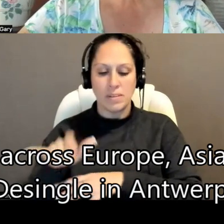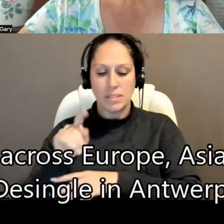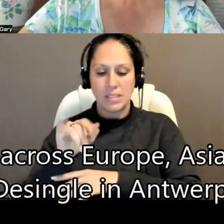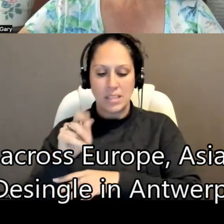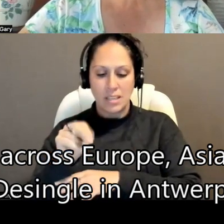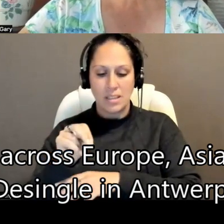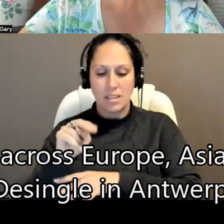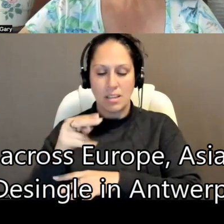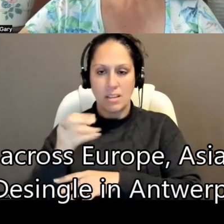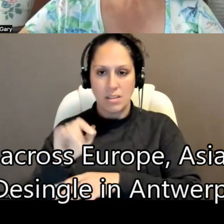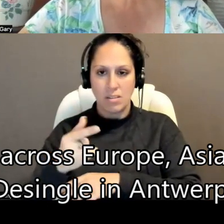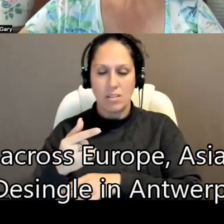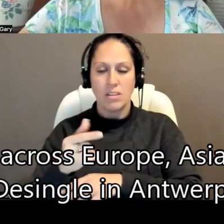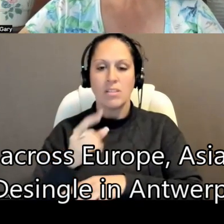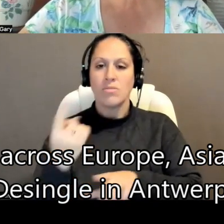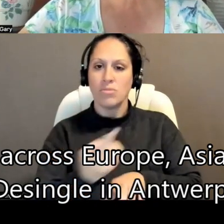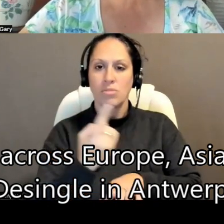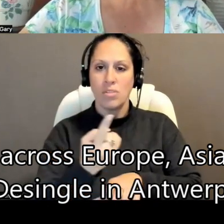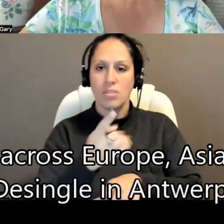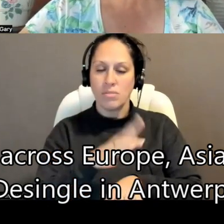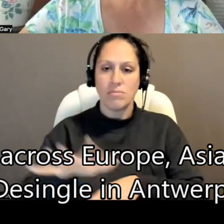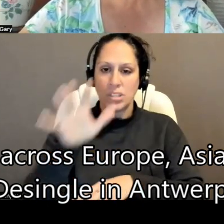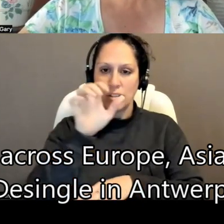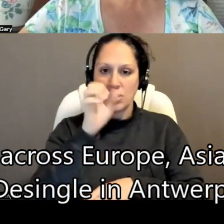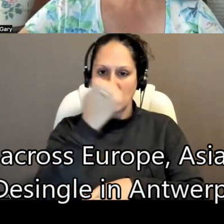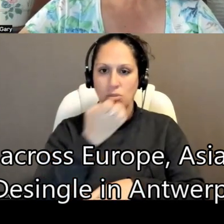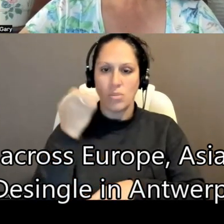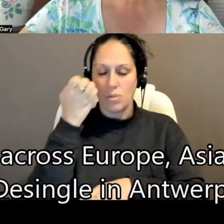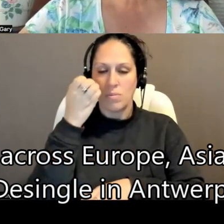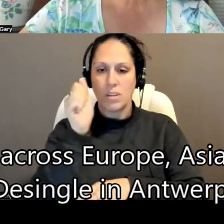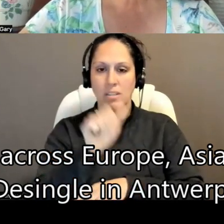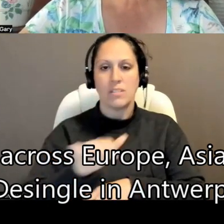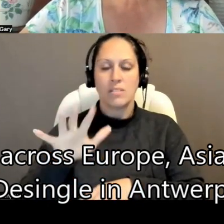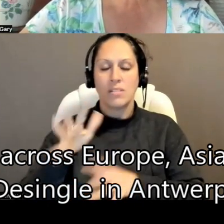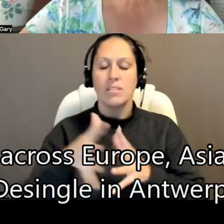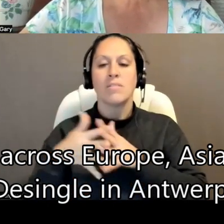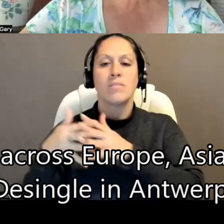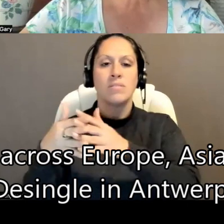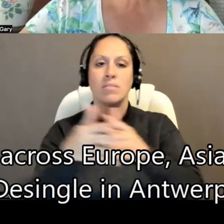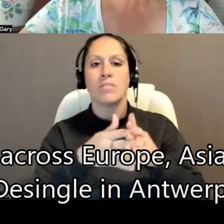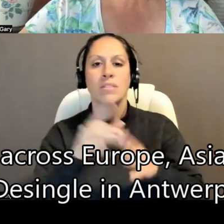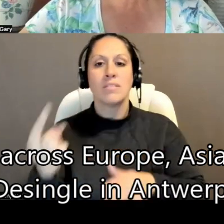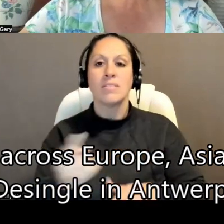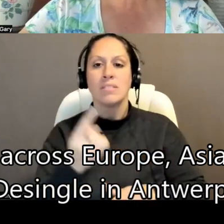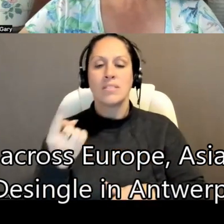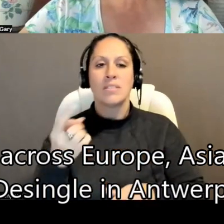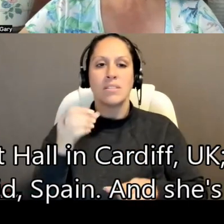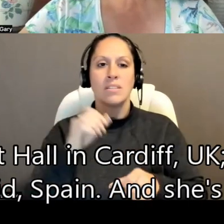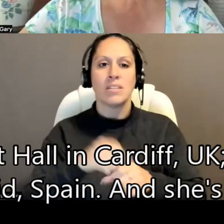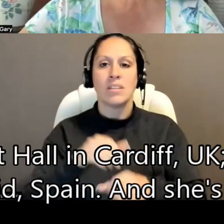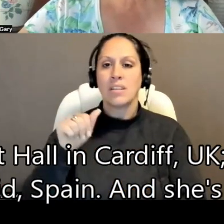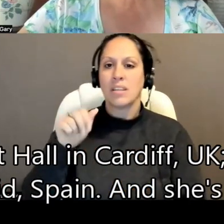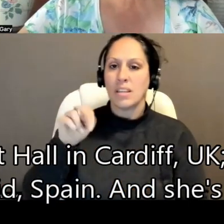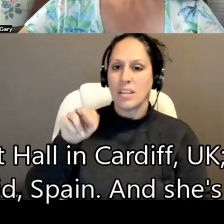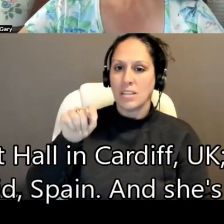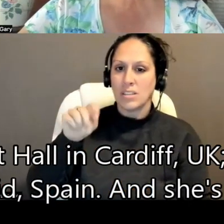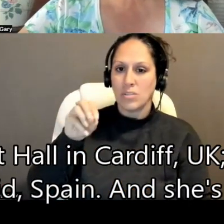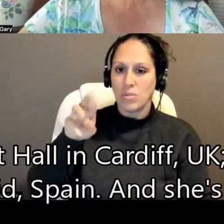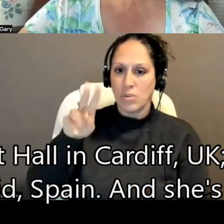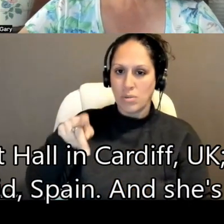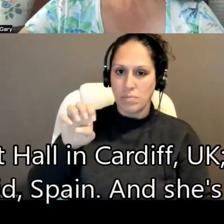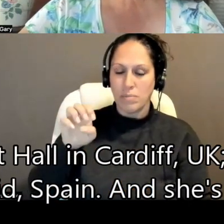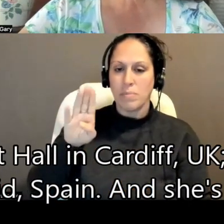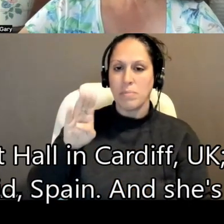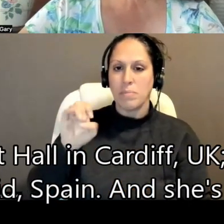performed solo across Europe, Asia, and America, including the single in Antwerp, Belgium,